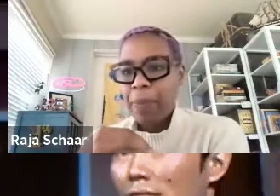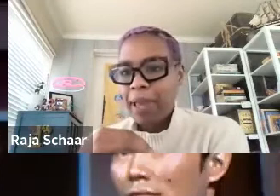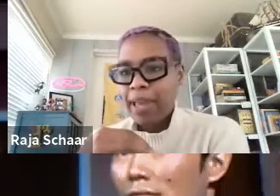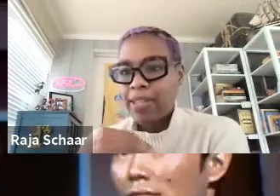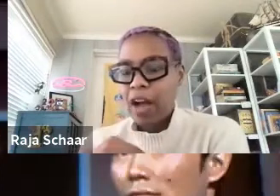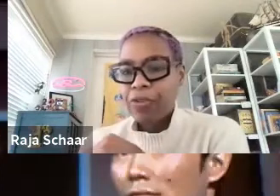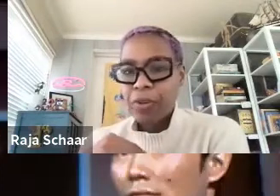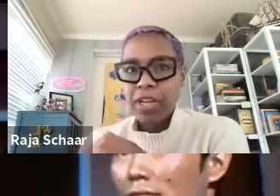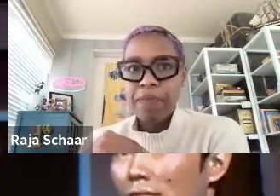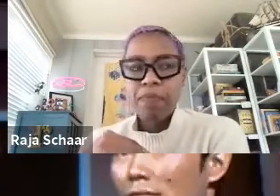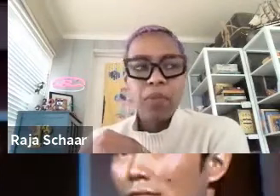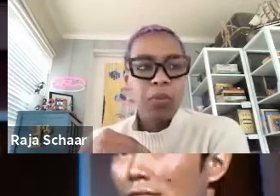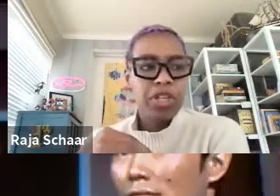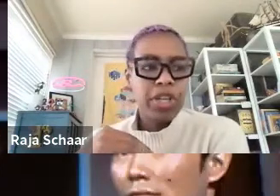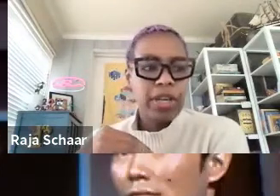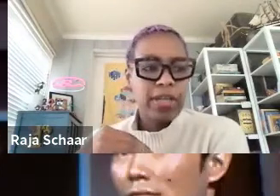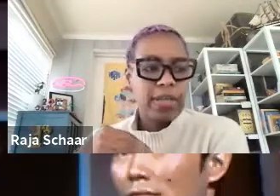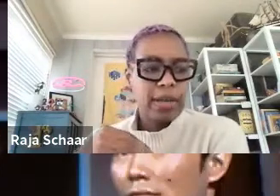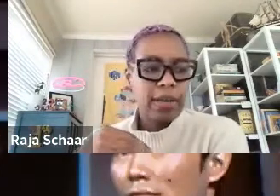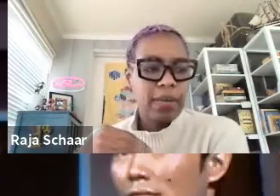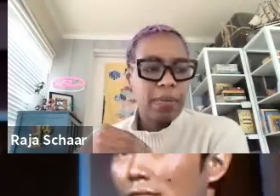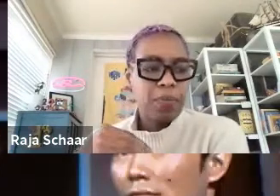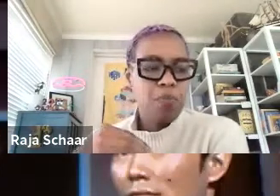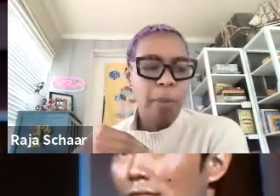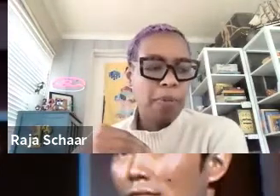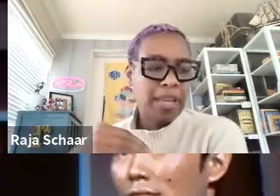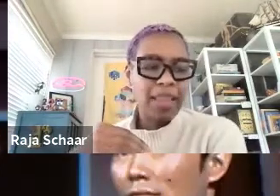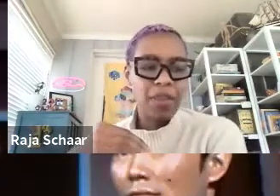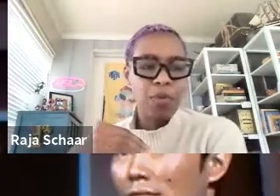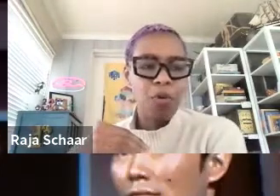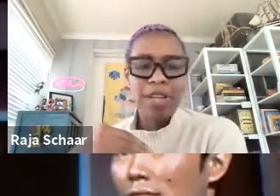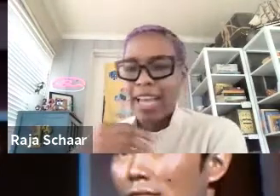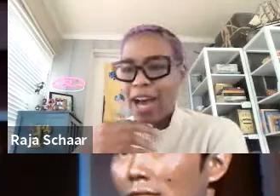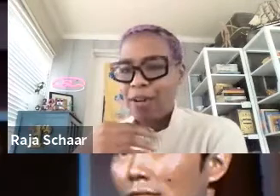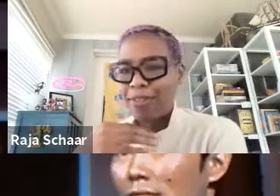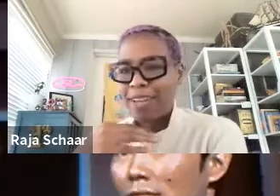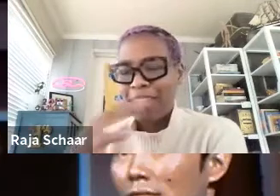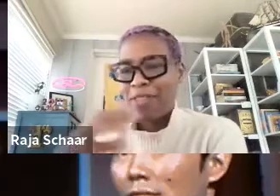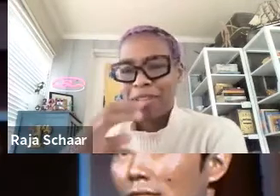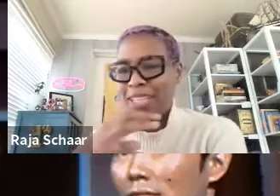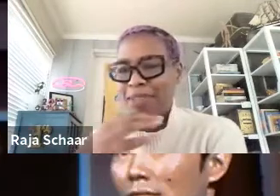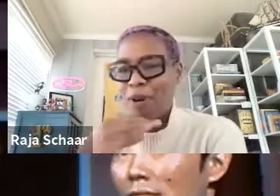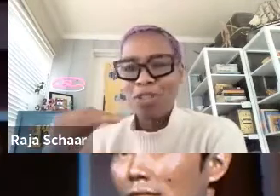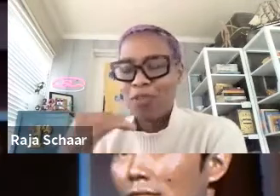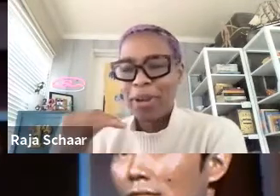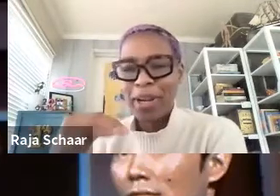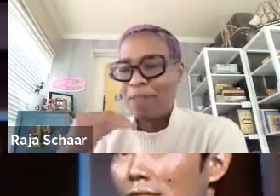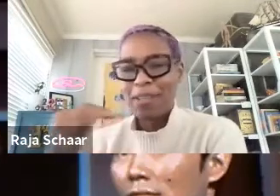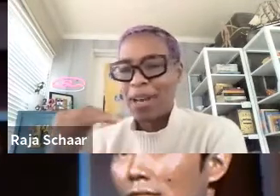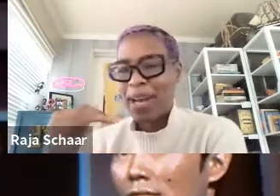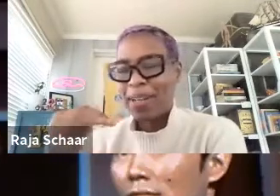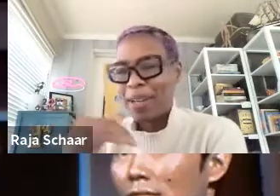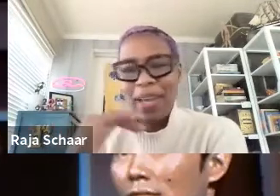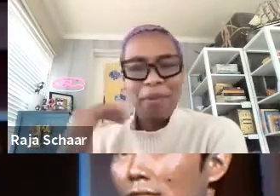grew up in South Georgia, which is probably the one town and is most devoid